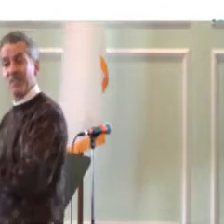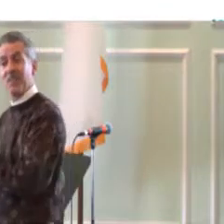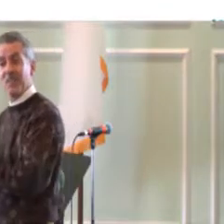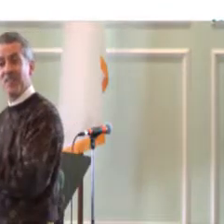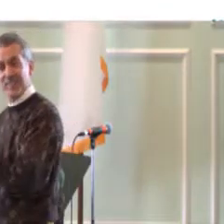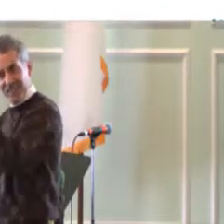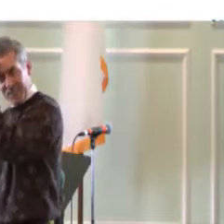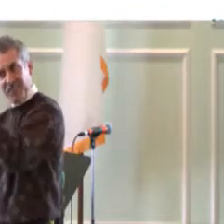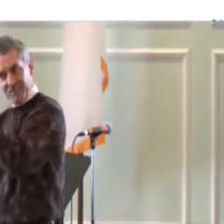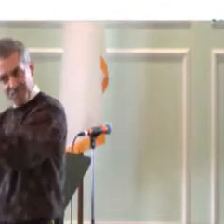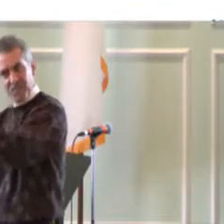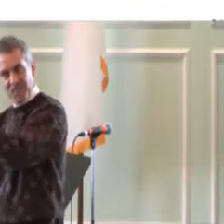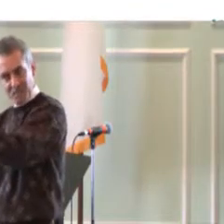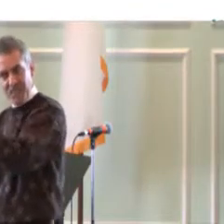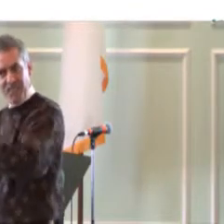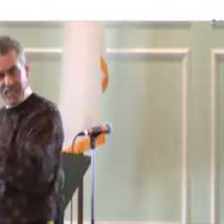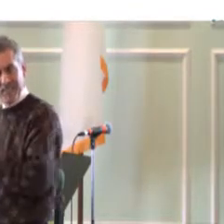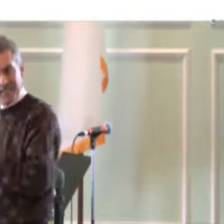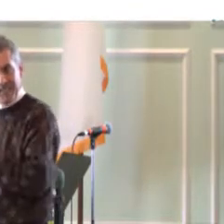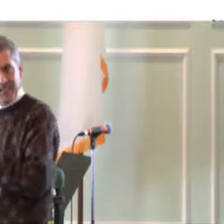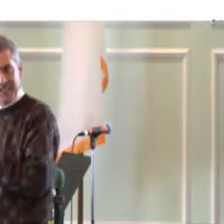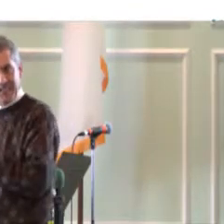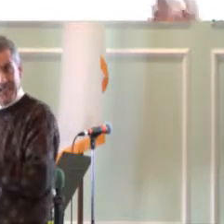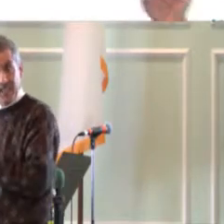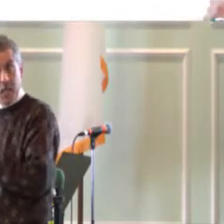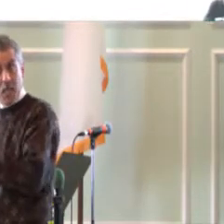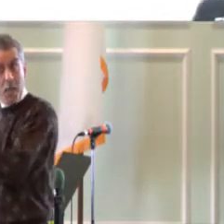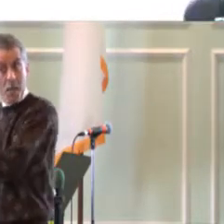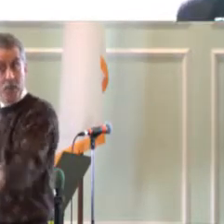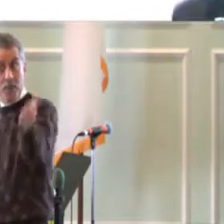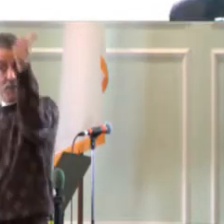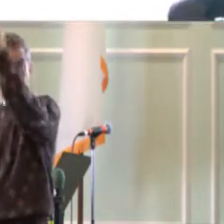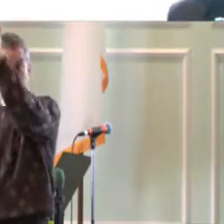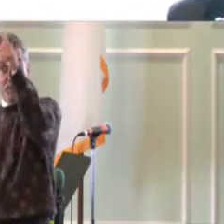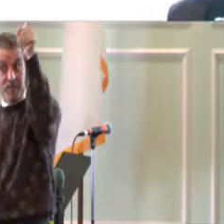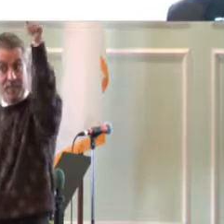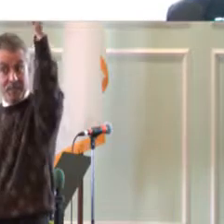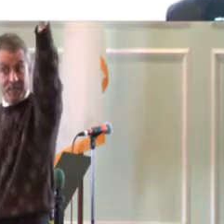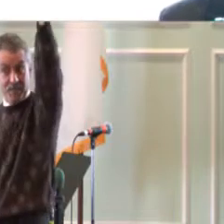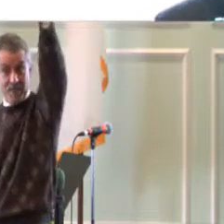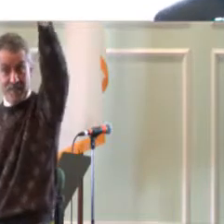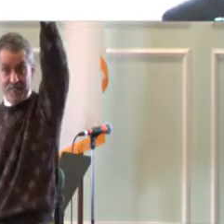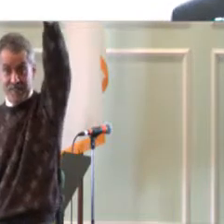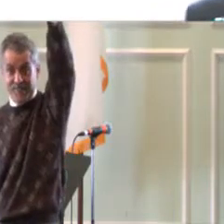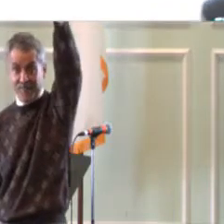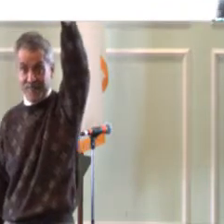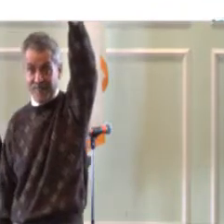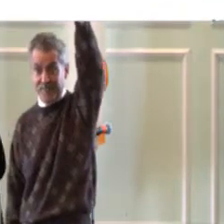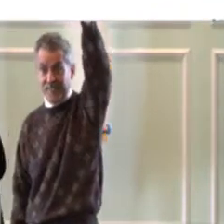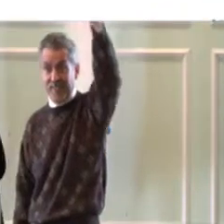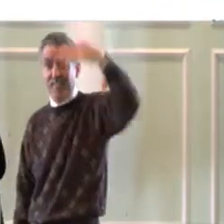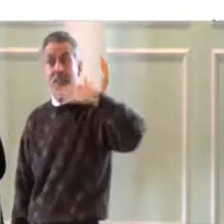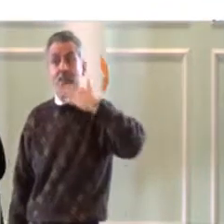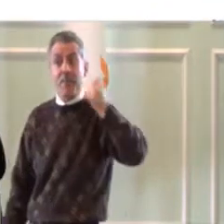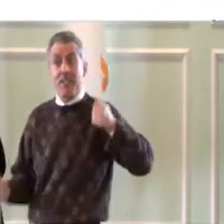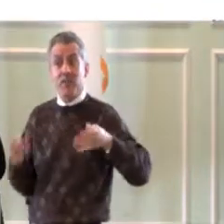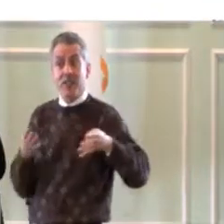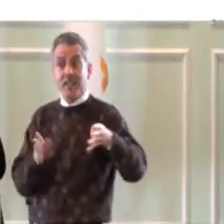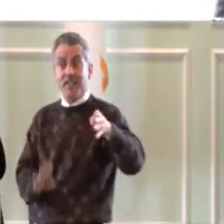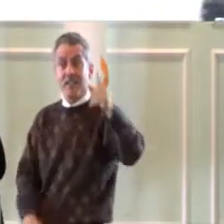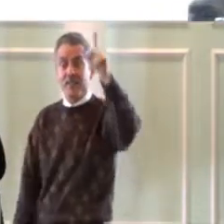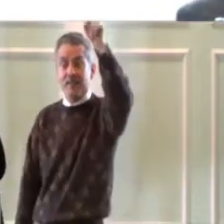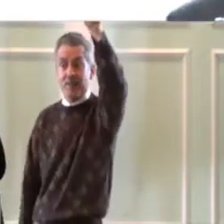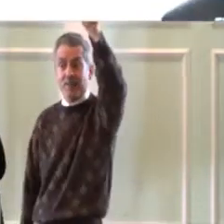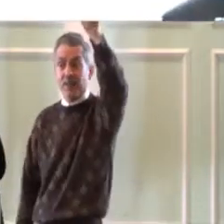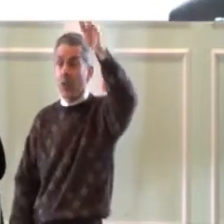advice. But the most important voice that we can hear is the voice of God. And the best way that we can hear the voice of God